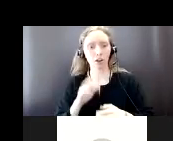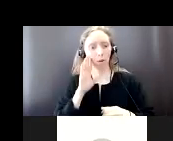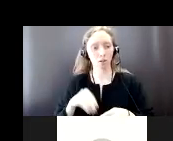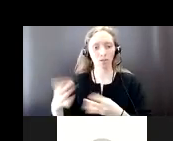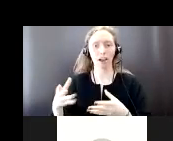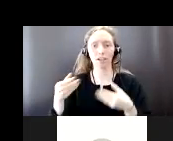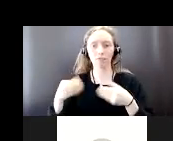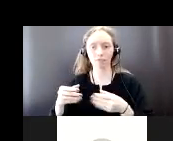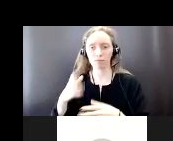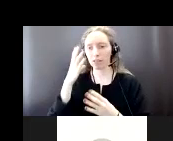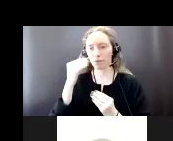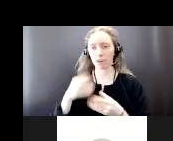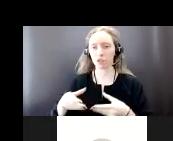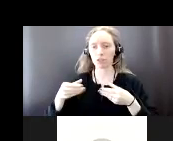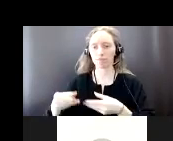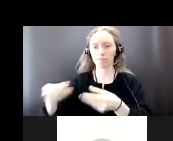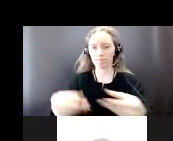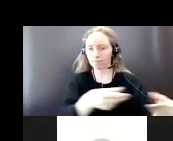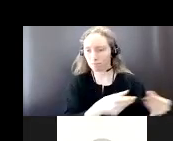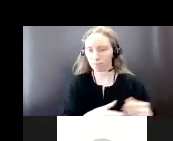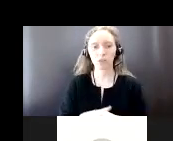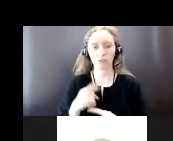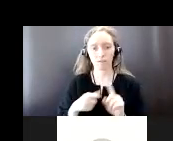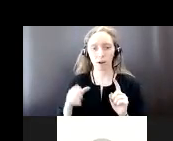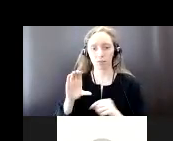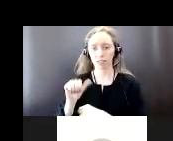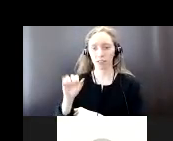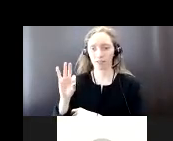CFC or to fulfill external requests.